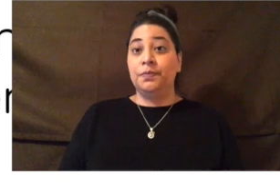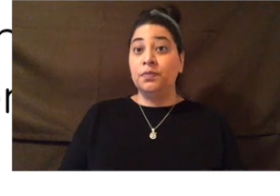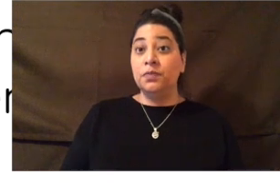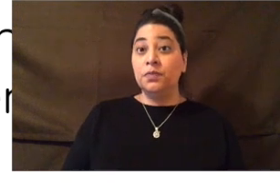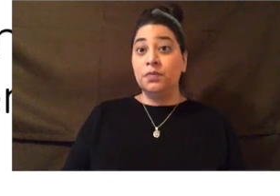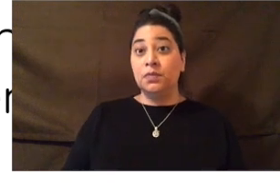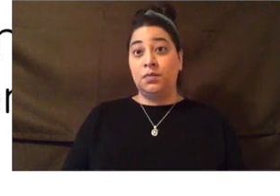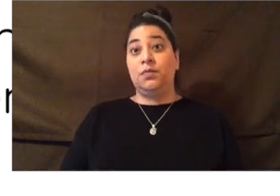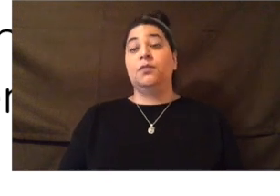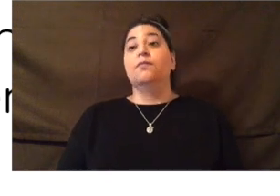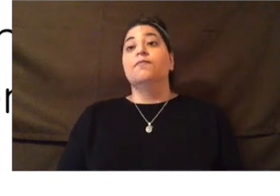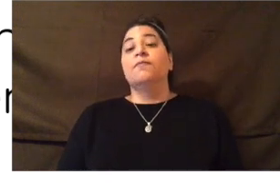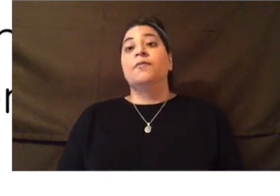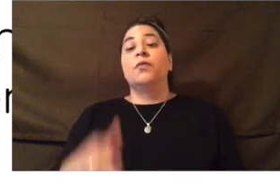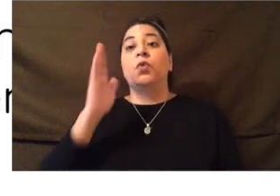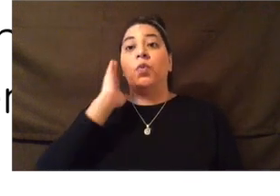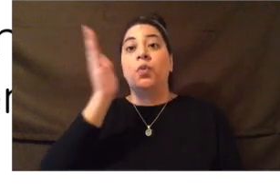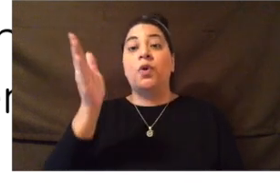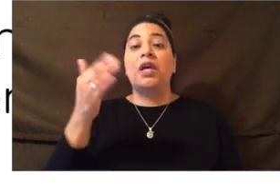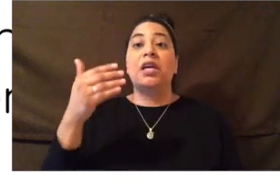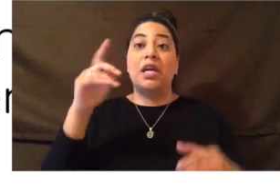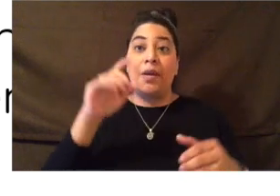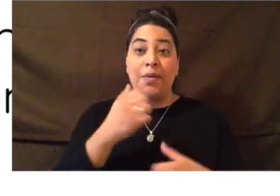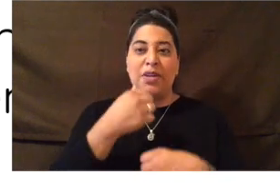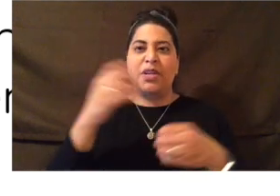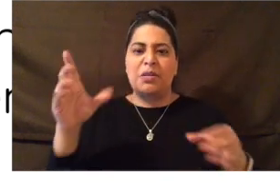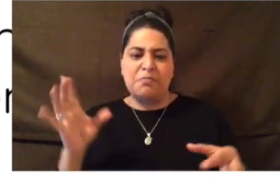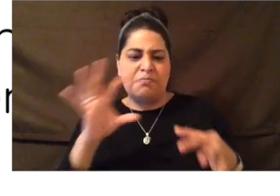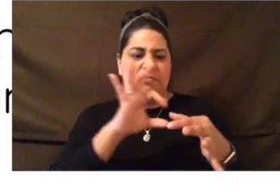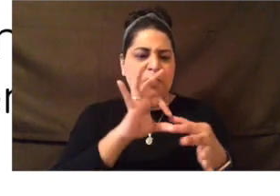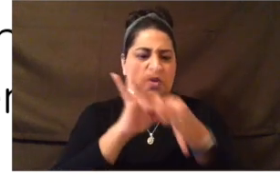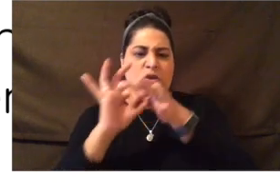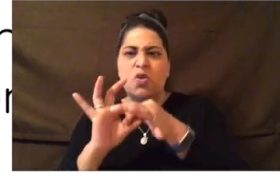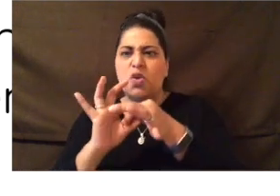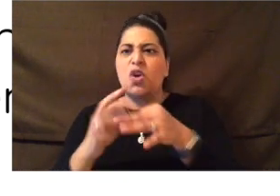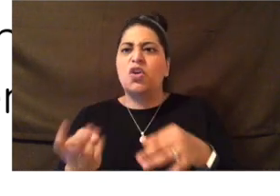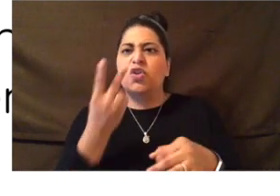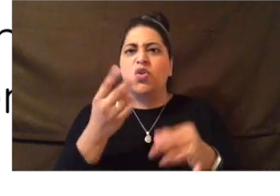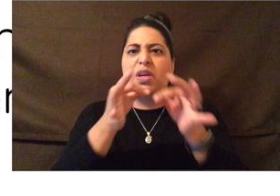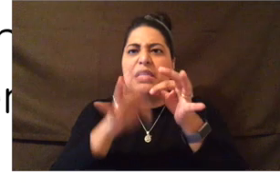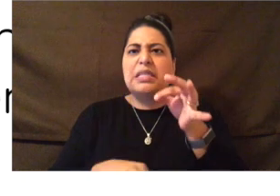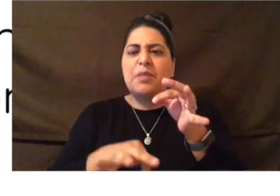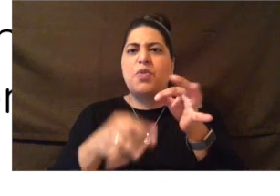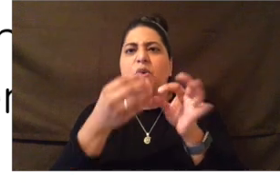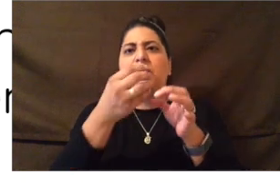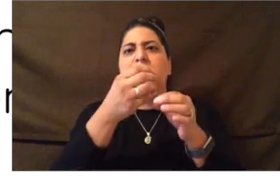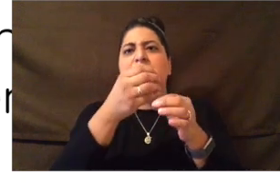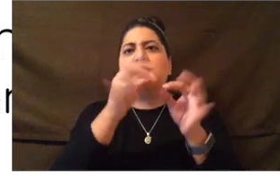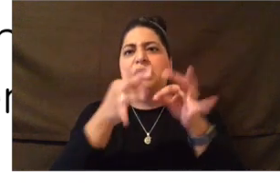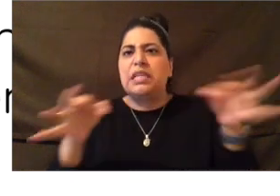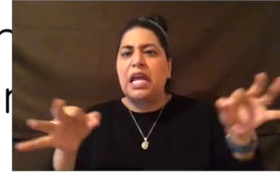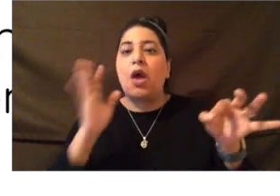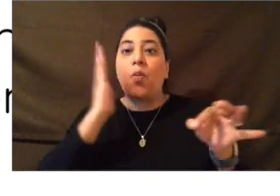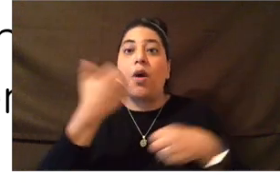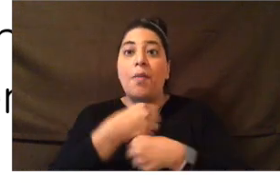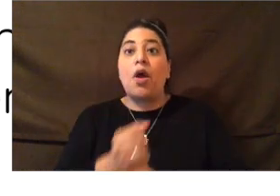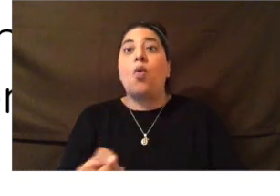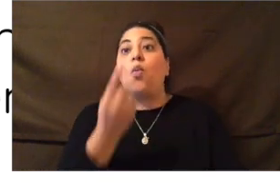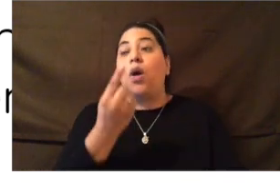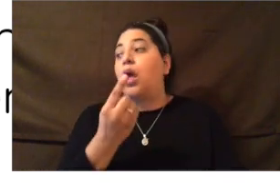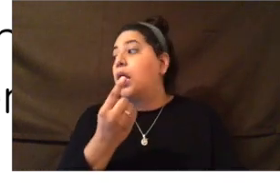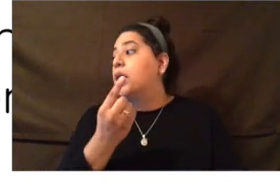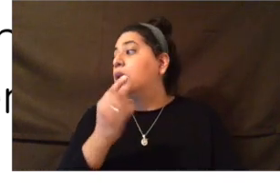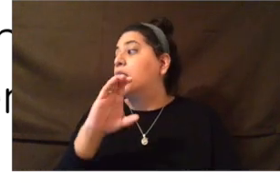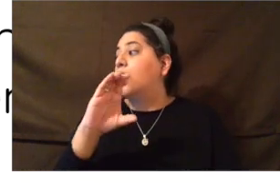right, so coordinating conjunctions join 2 independent clauses to make a compound sentence. That's something that we've already talked about